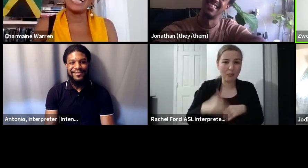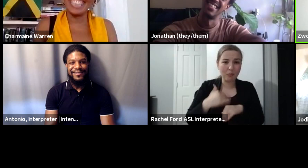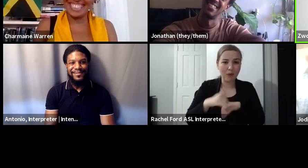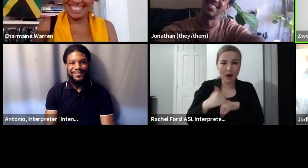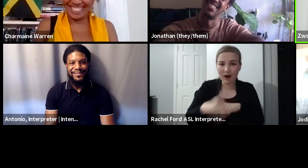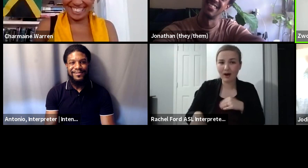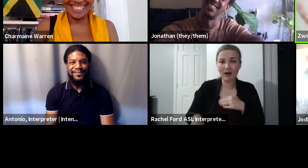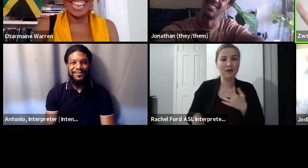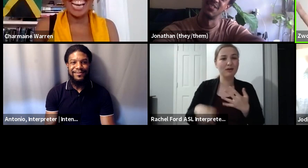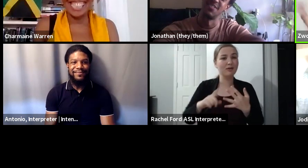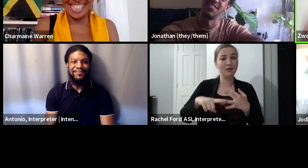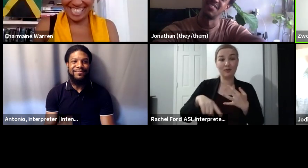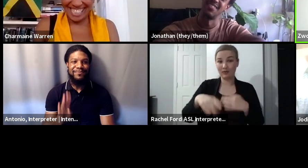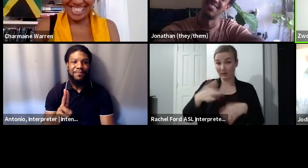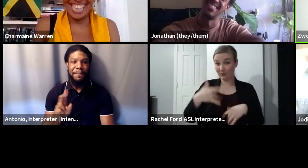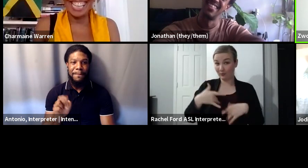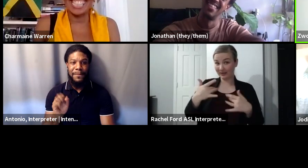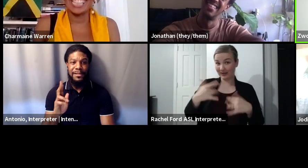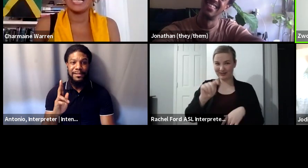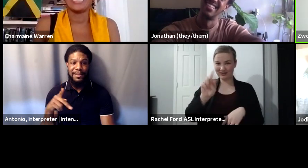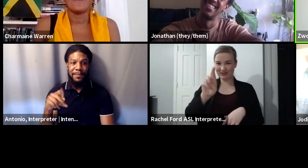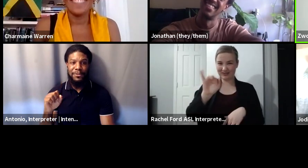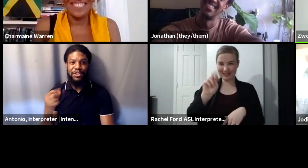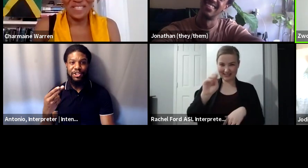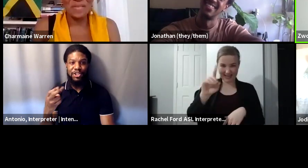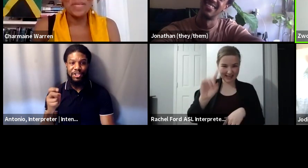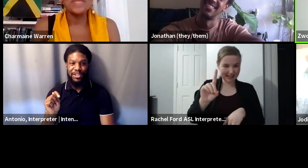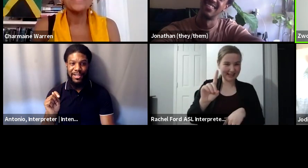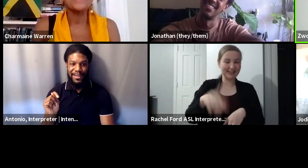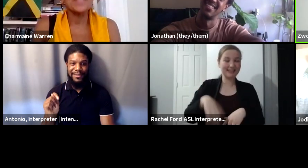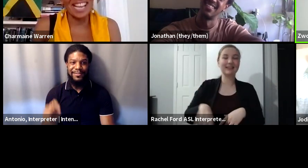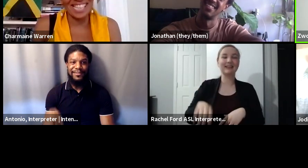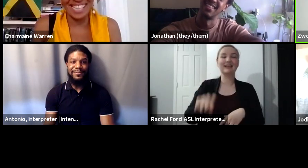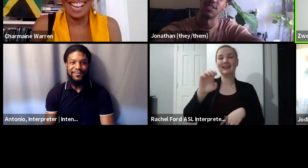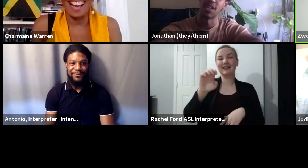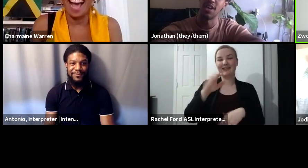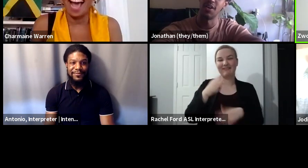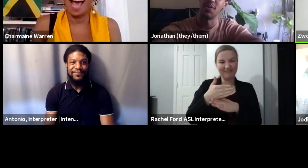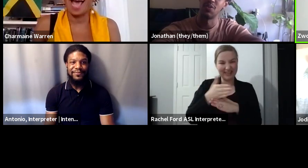from Trinidad, delicious, Escovitch fish,